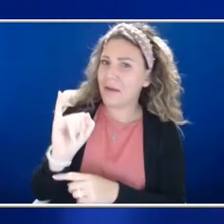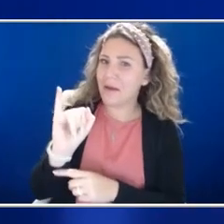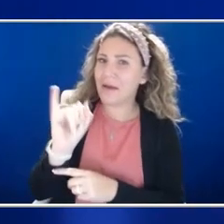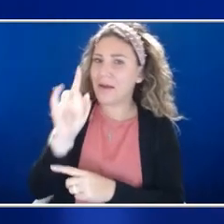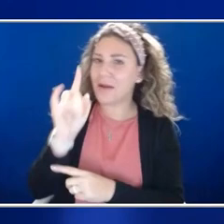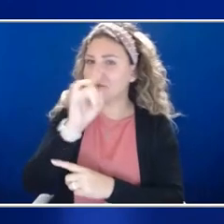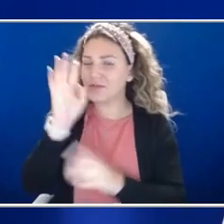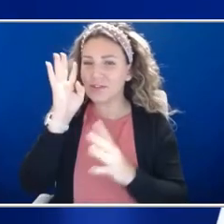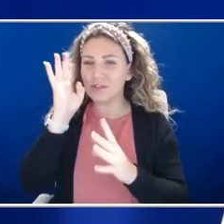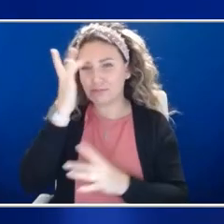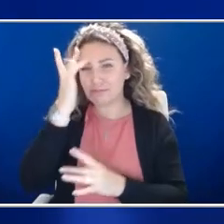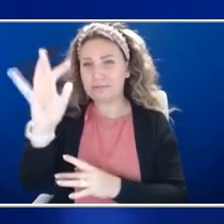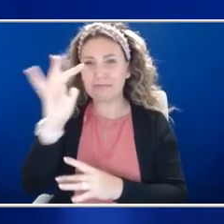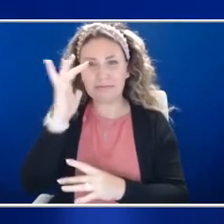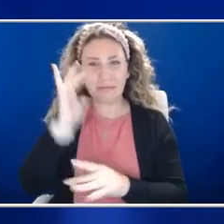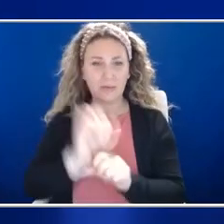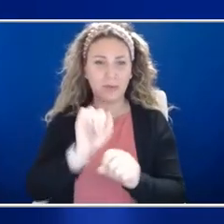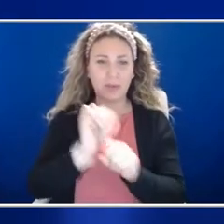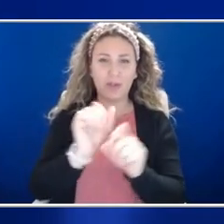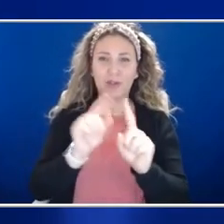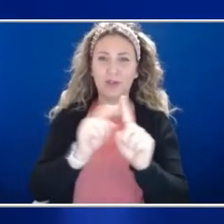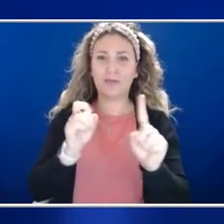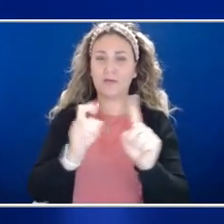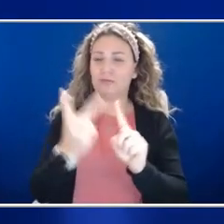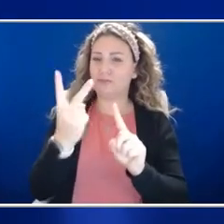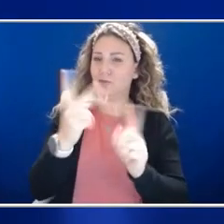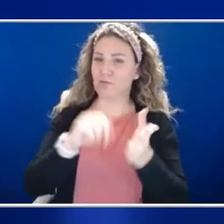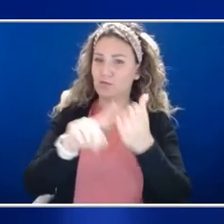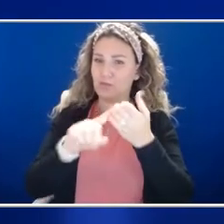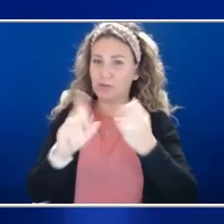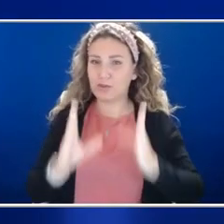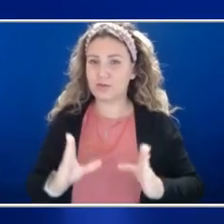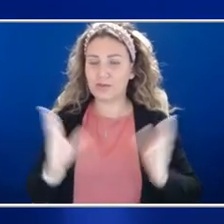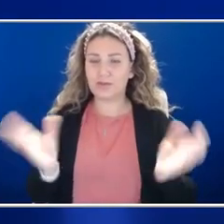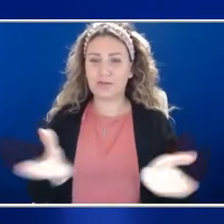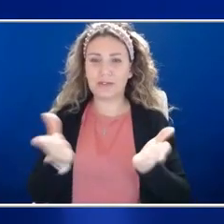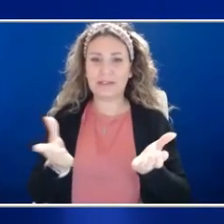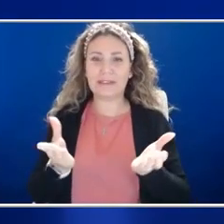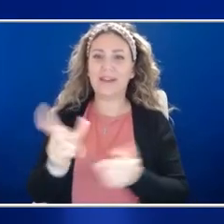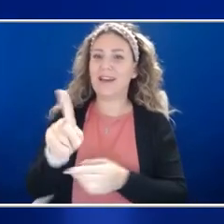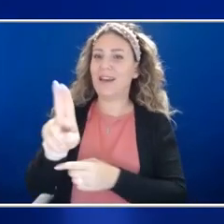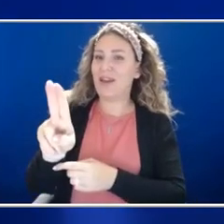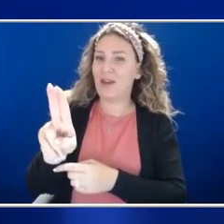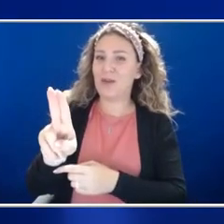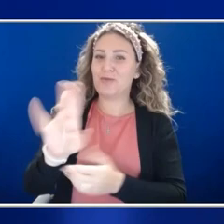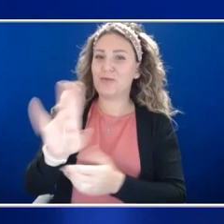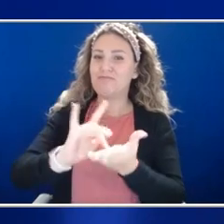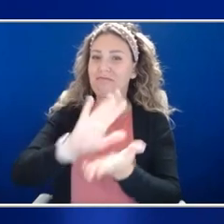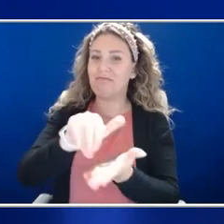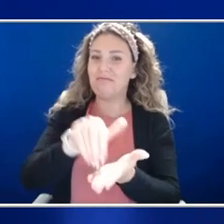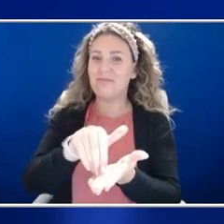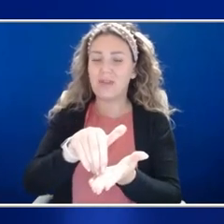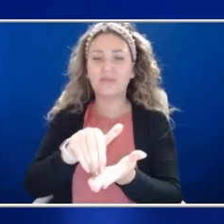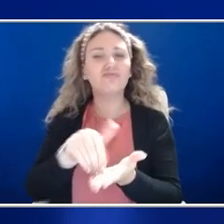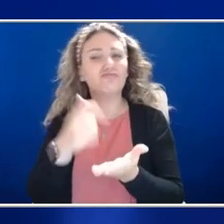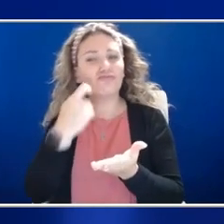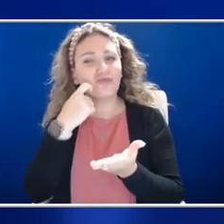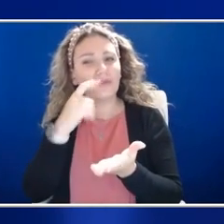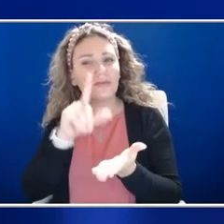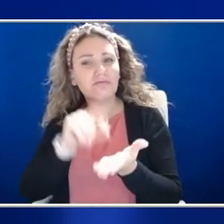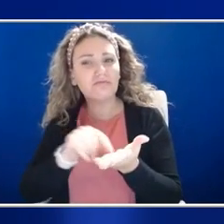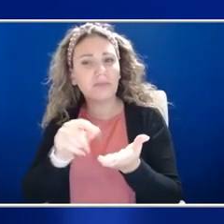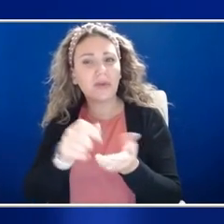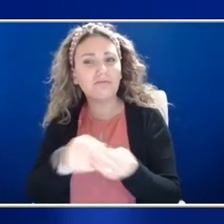There's work being done by two researchers here at the University of Kansas Medical Center that was recently published in JAMA.